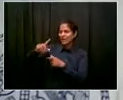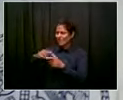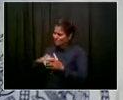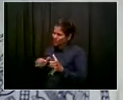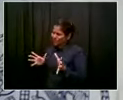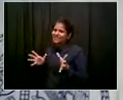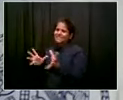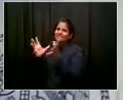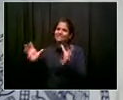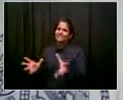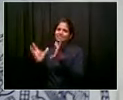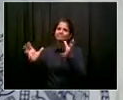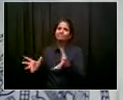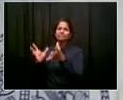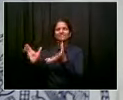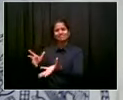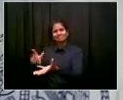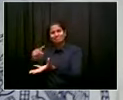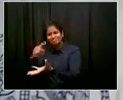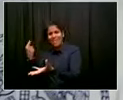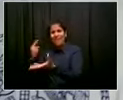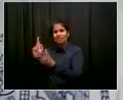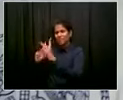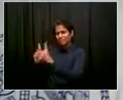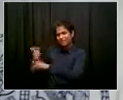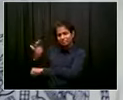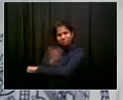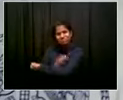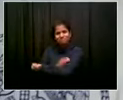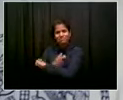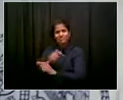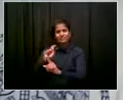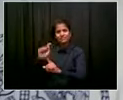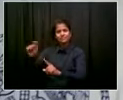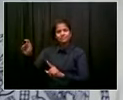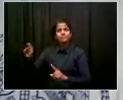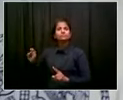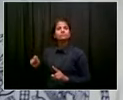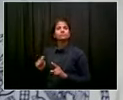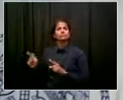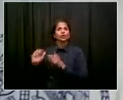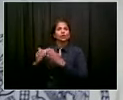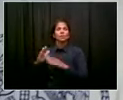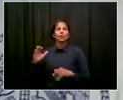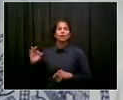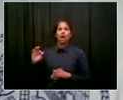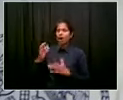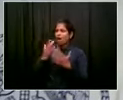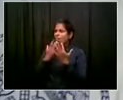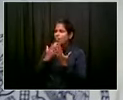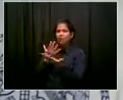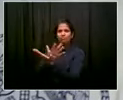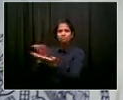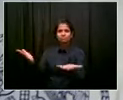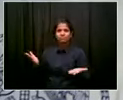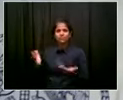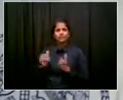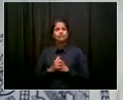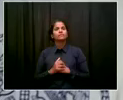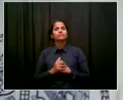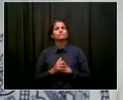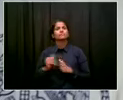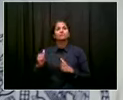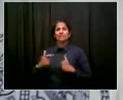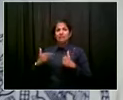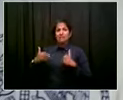are focused in communities of color particularly on young people more and more because we think that's a tremendous area to reach a lot